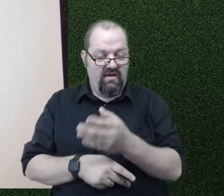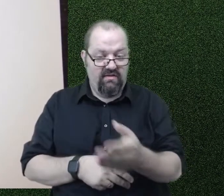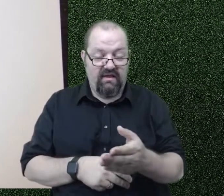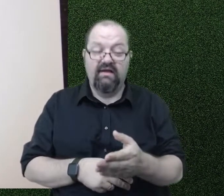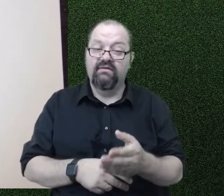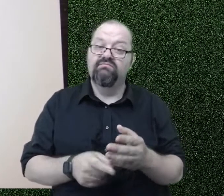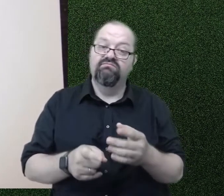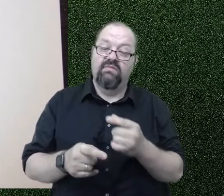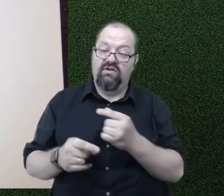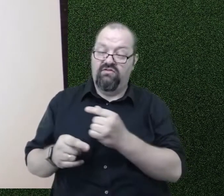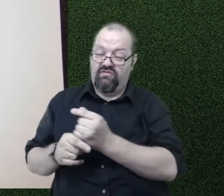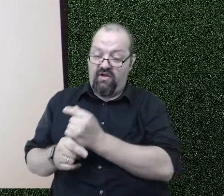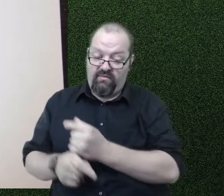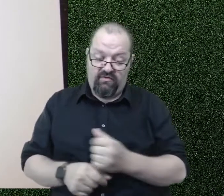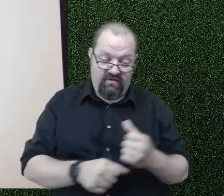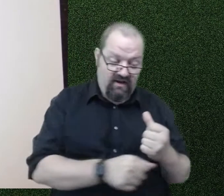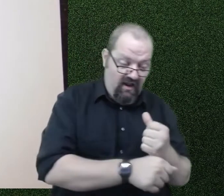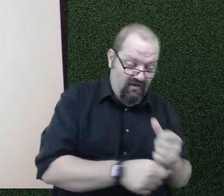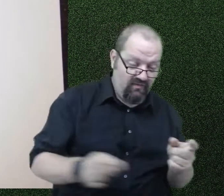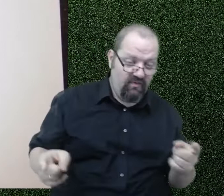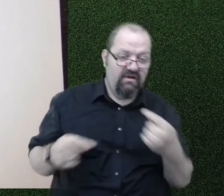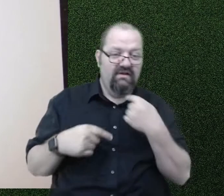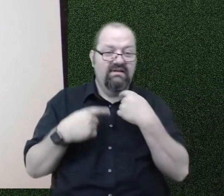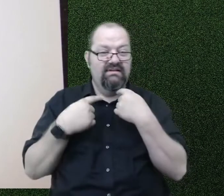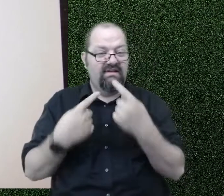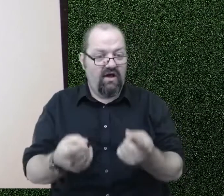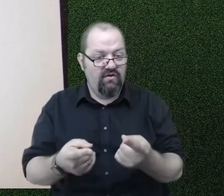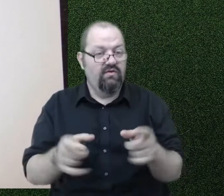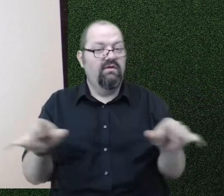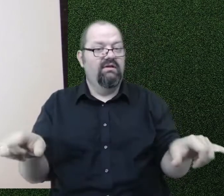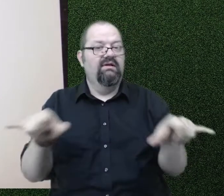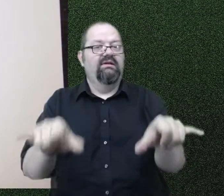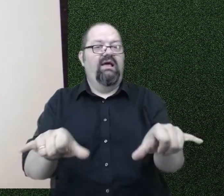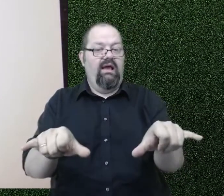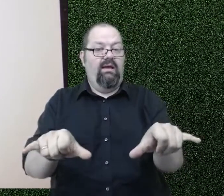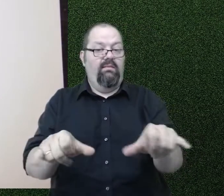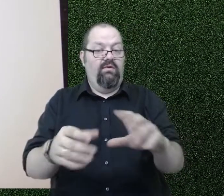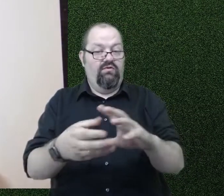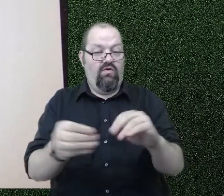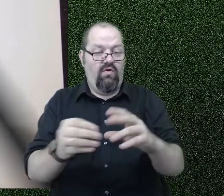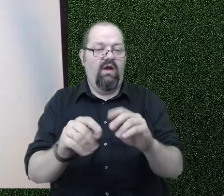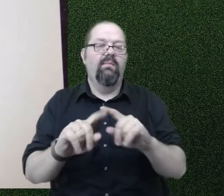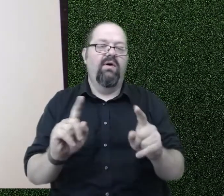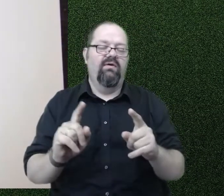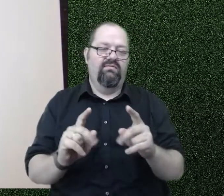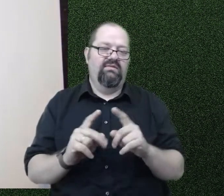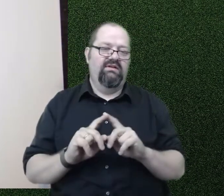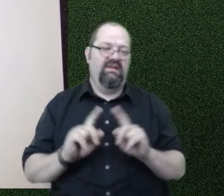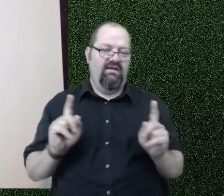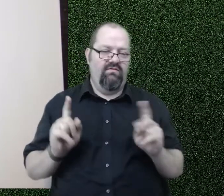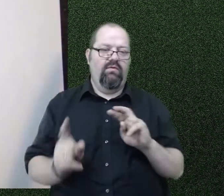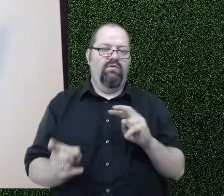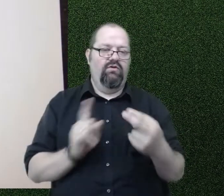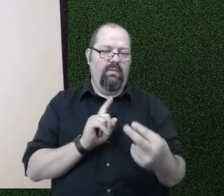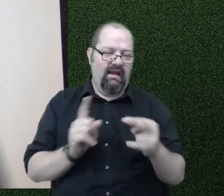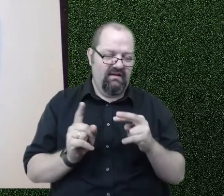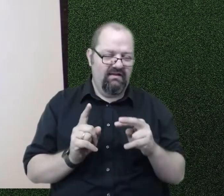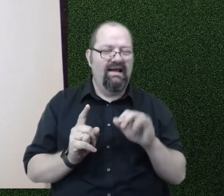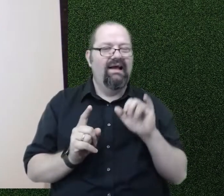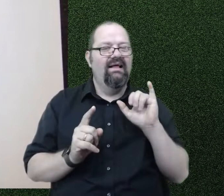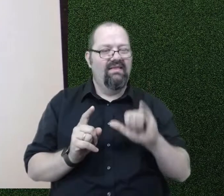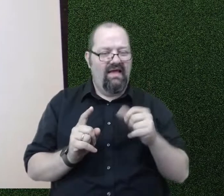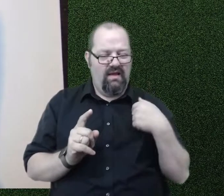are telling you the same story. They're just telling you the story from different perspectives. So that's basically what we're going to see when we're adding